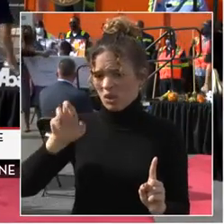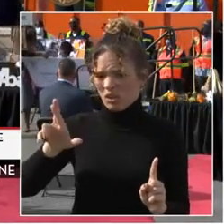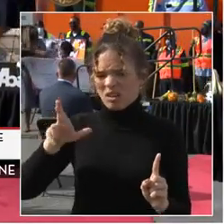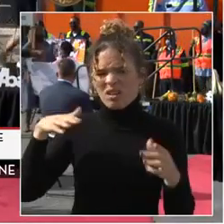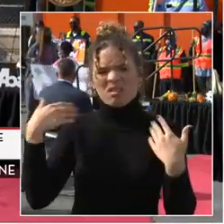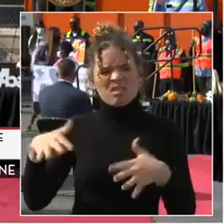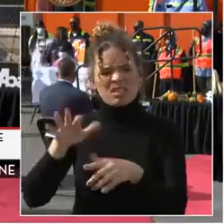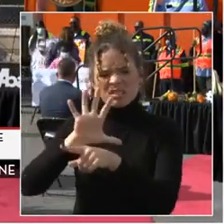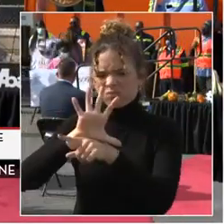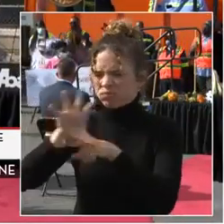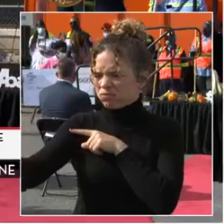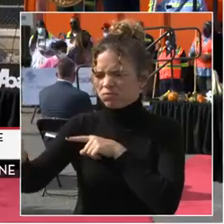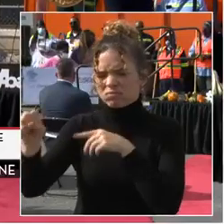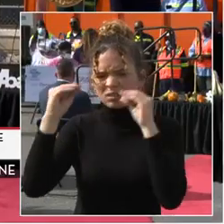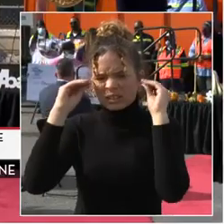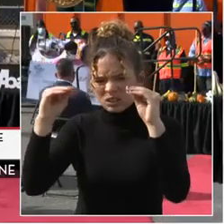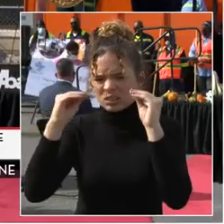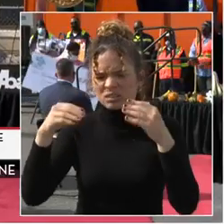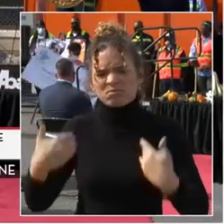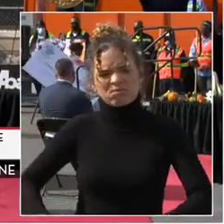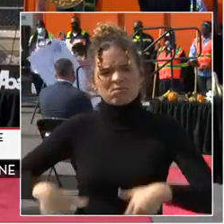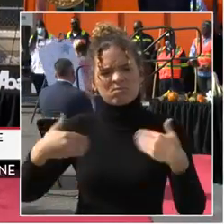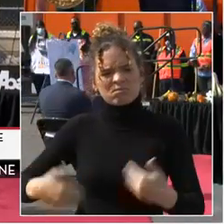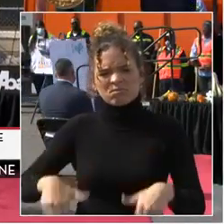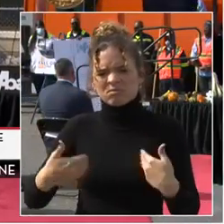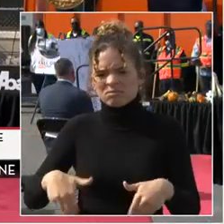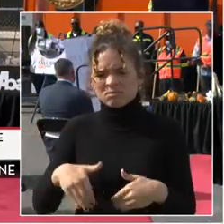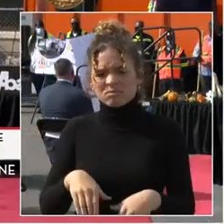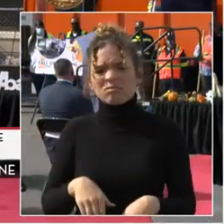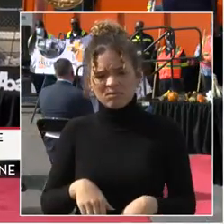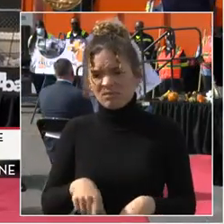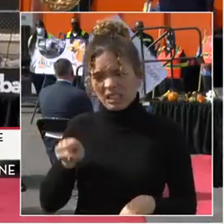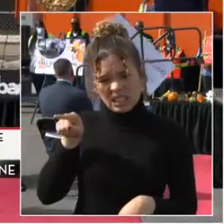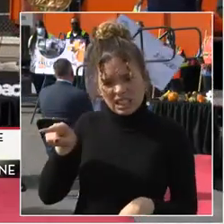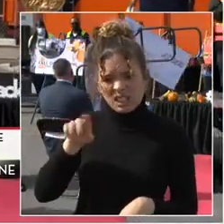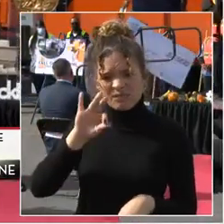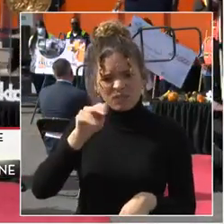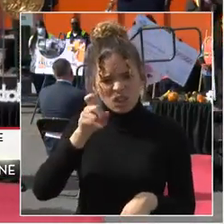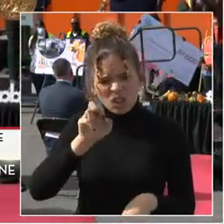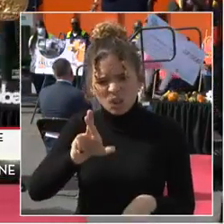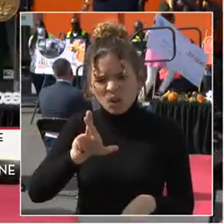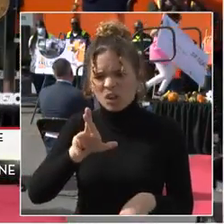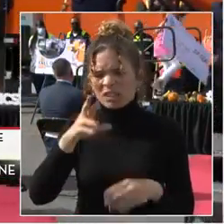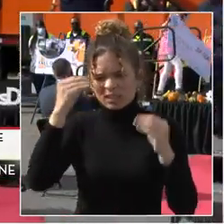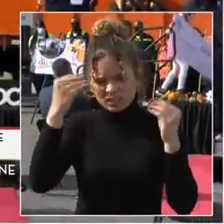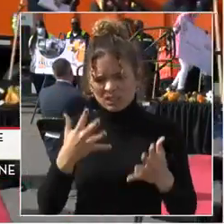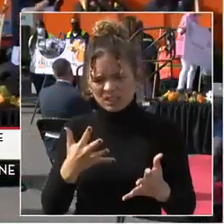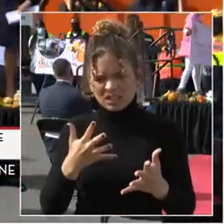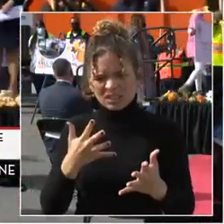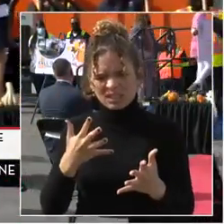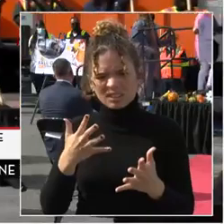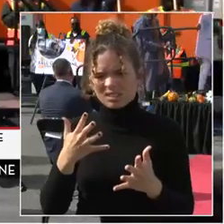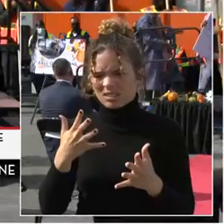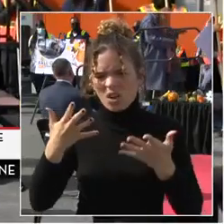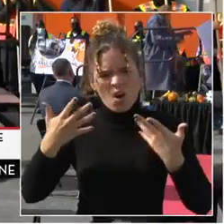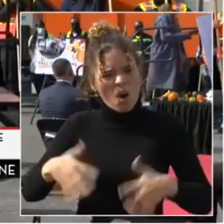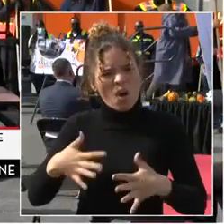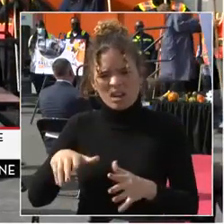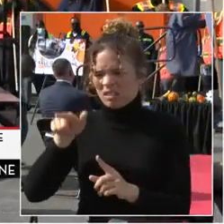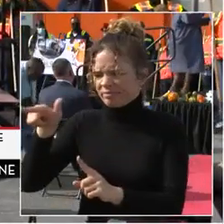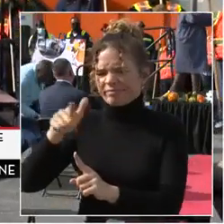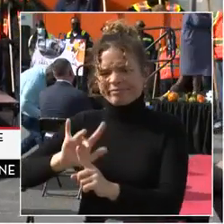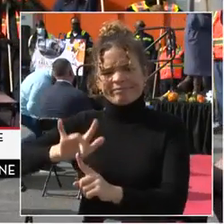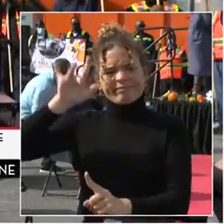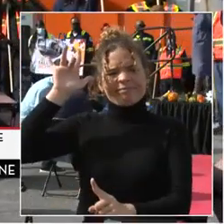a shining beacon of educational excellence, and that she instills a love